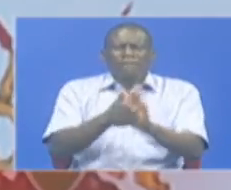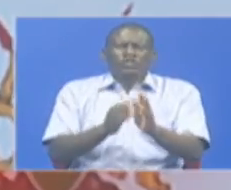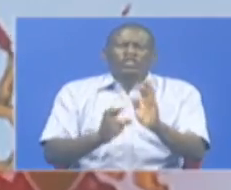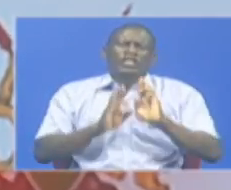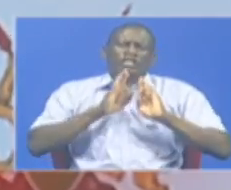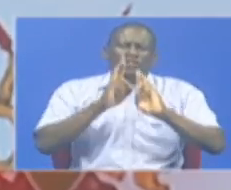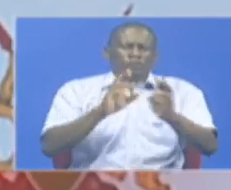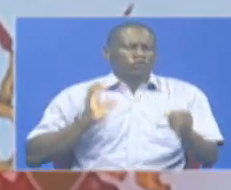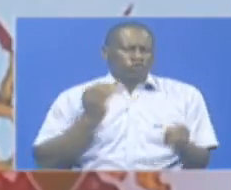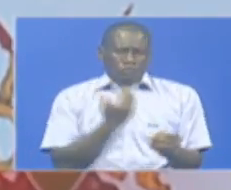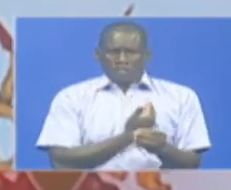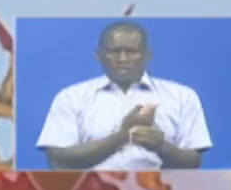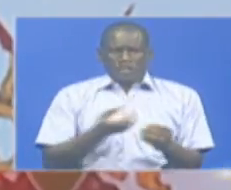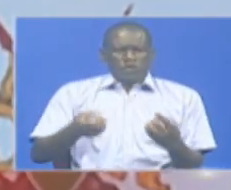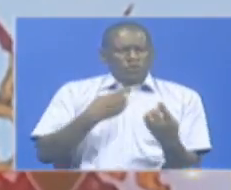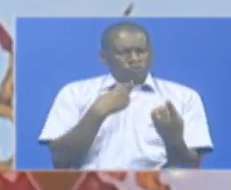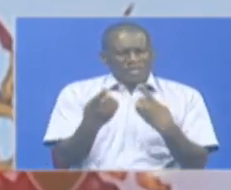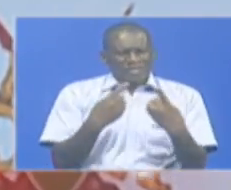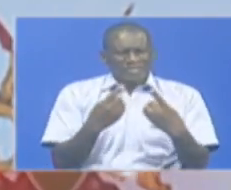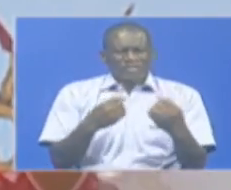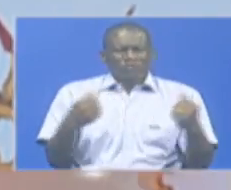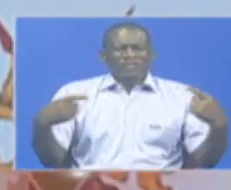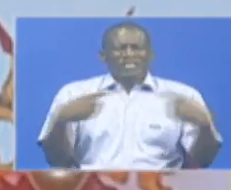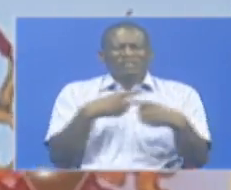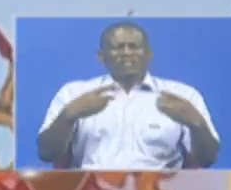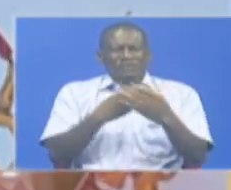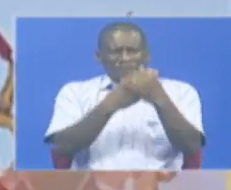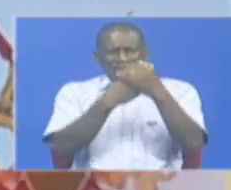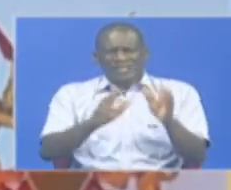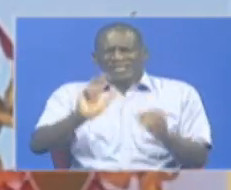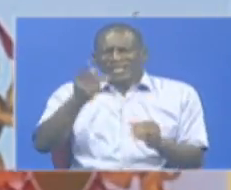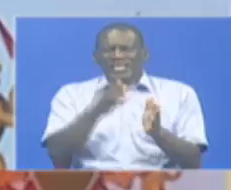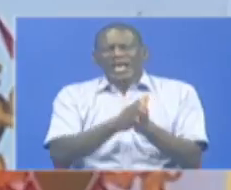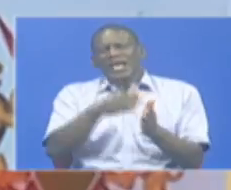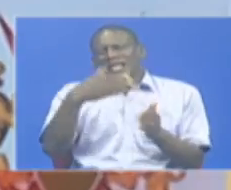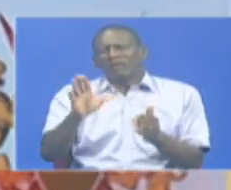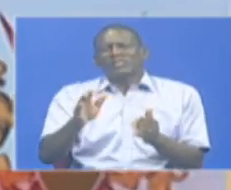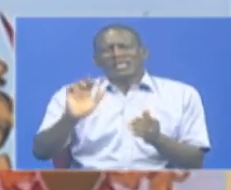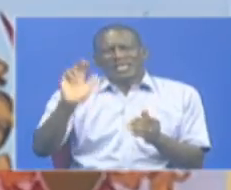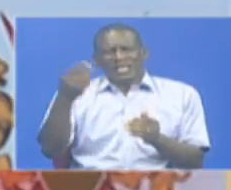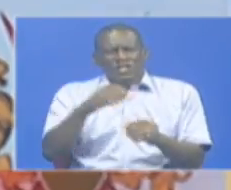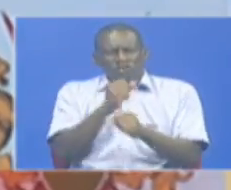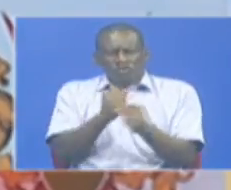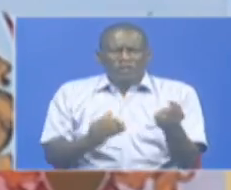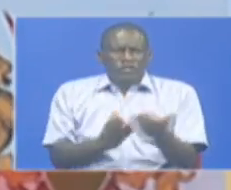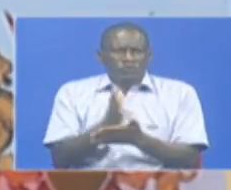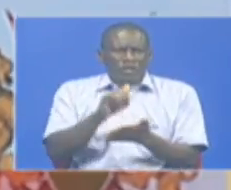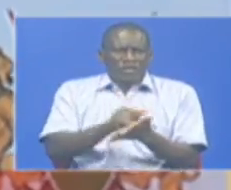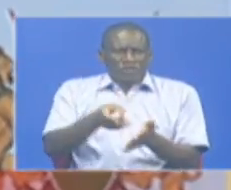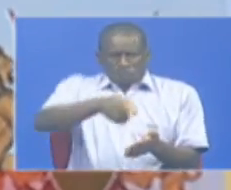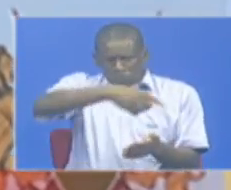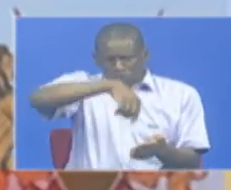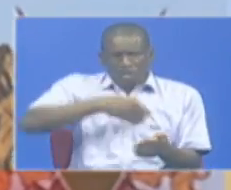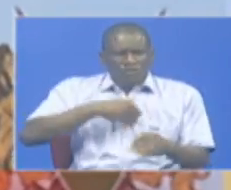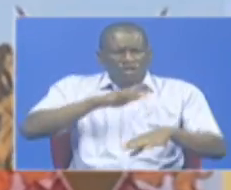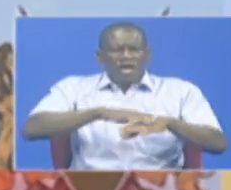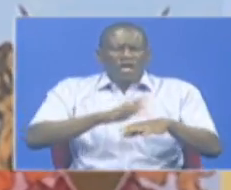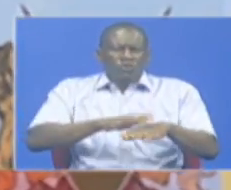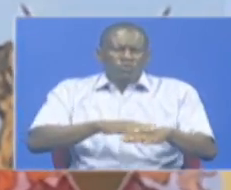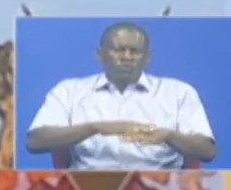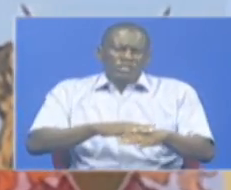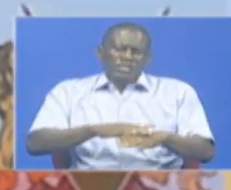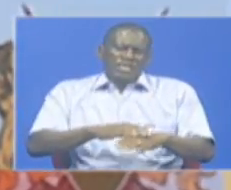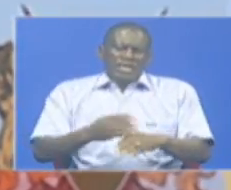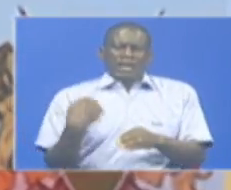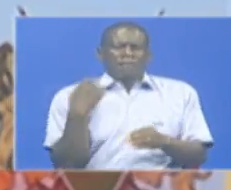Committee, we are engaging all our different partners in Kenya and across the world to ensure that we have a good supply of these machines. I